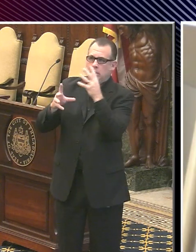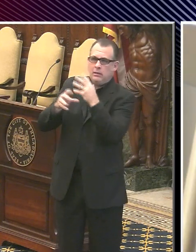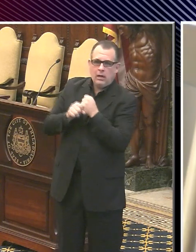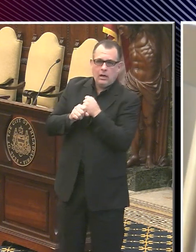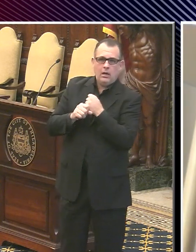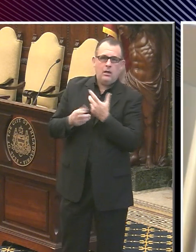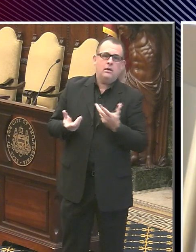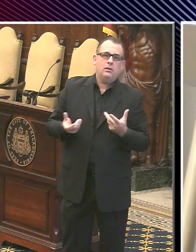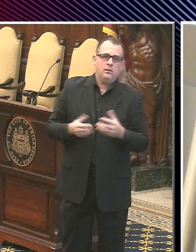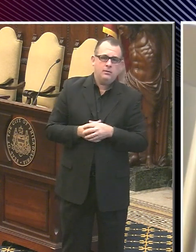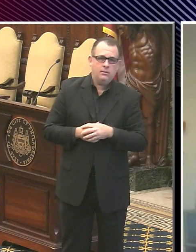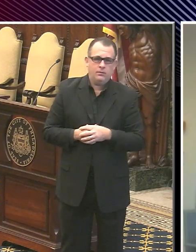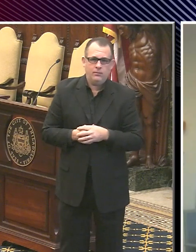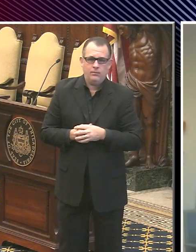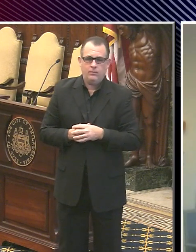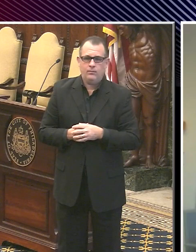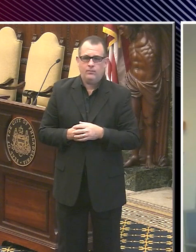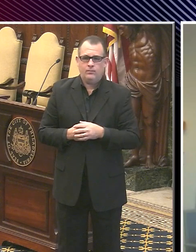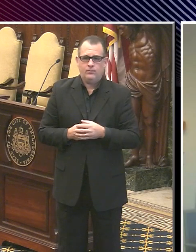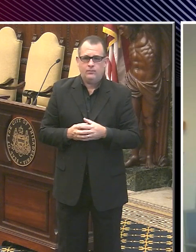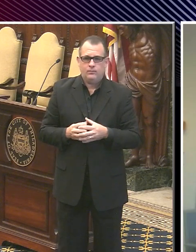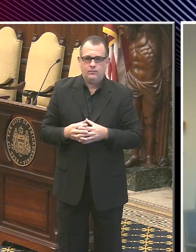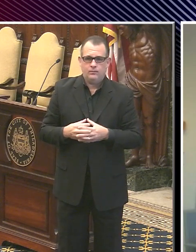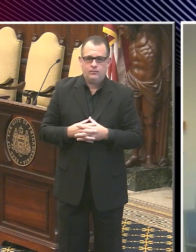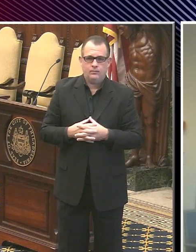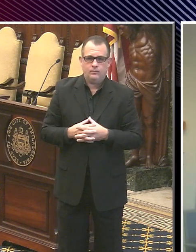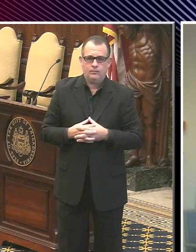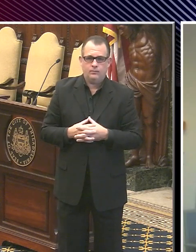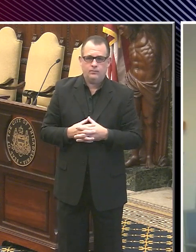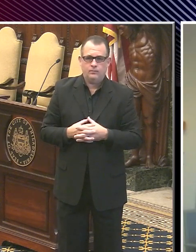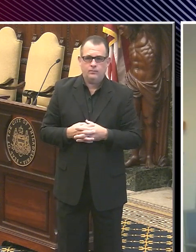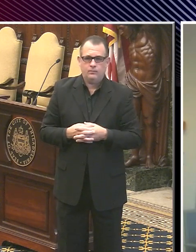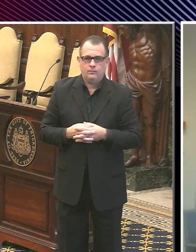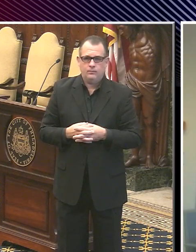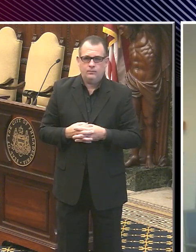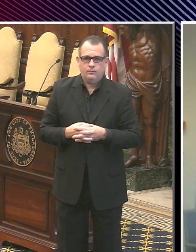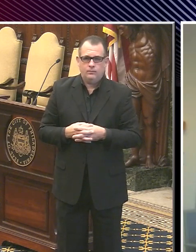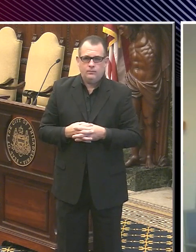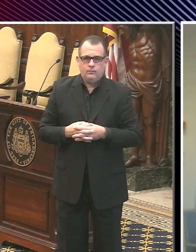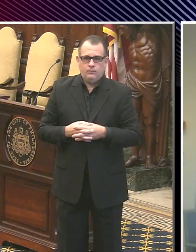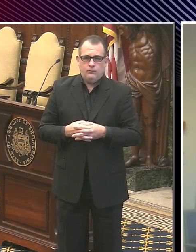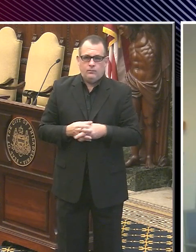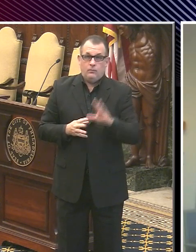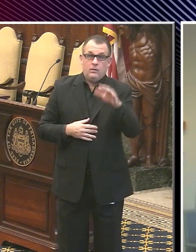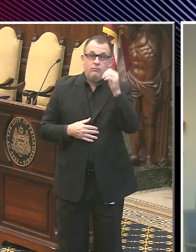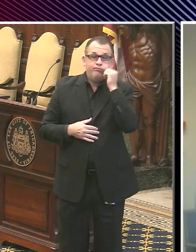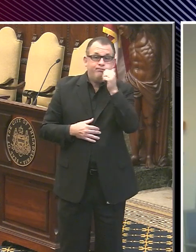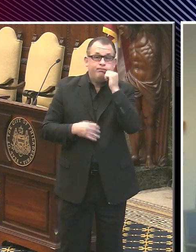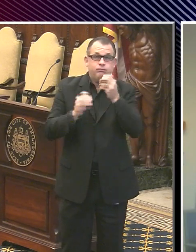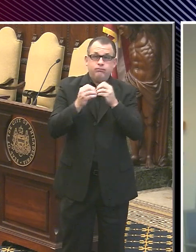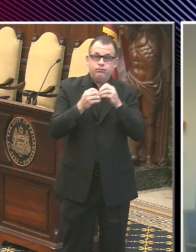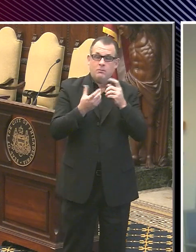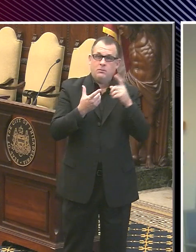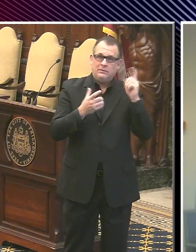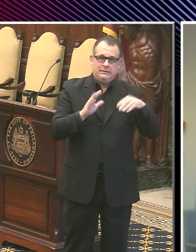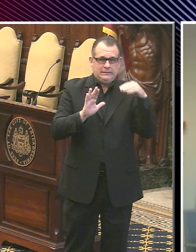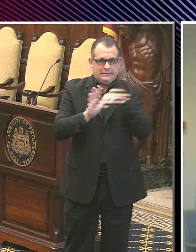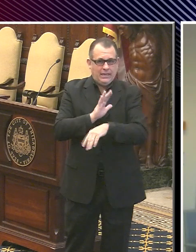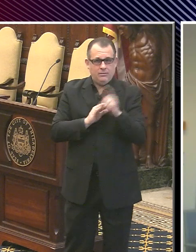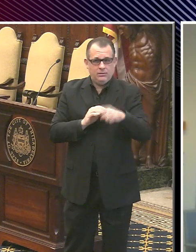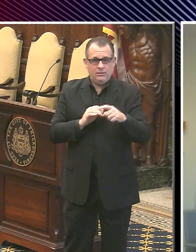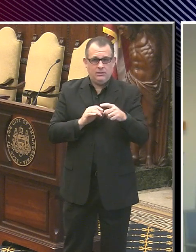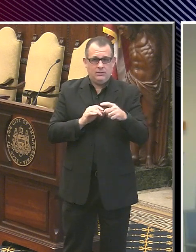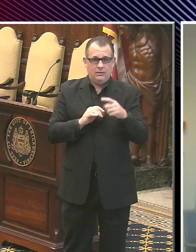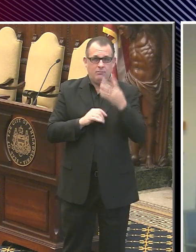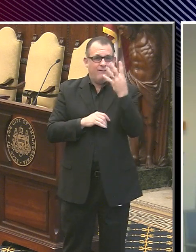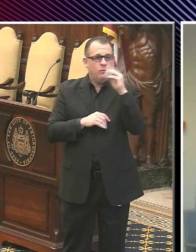going down? The most important number is just the number of daily cases. And again, we're increasing out 4% per day. If that goes